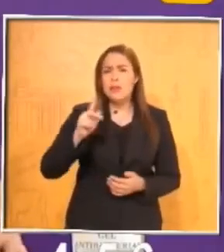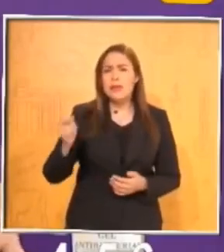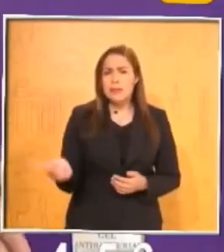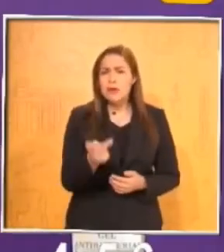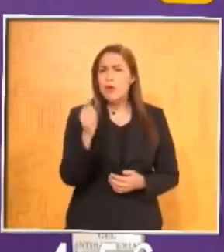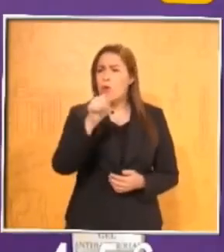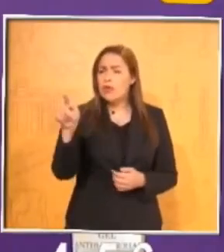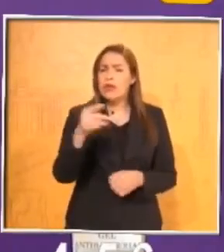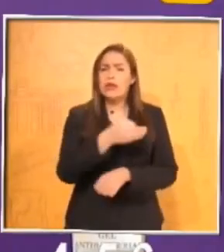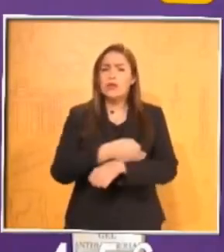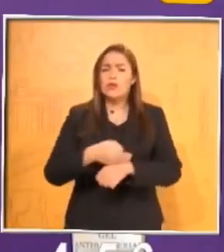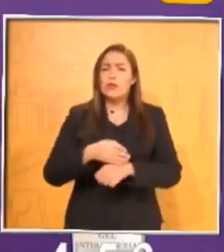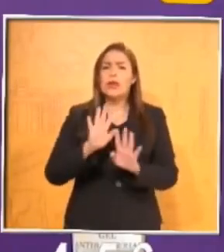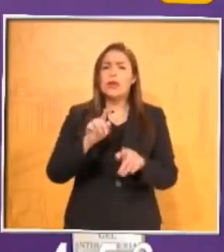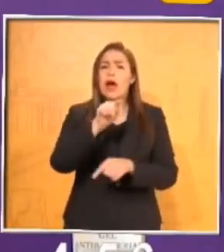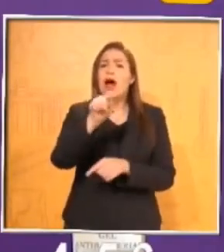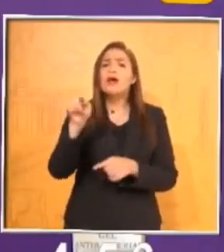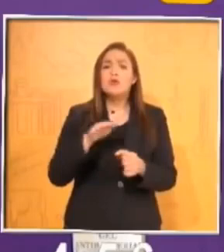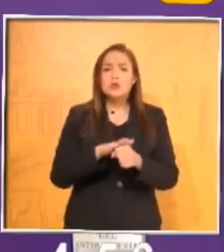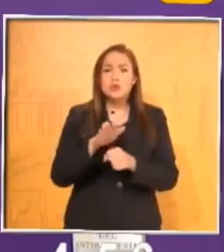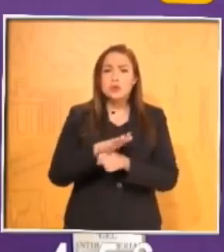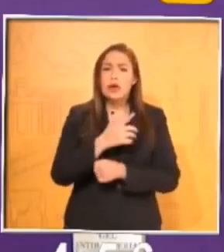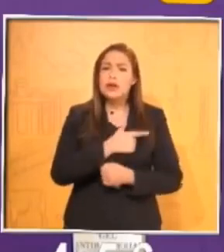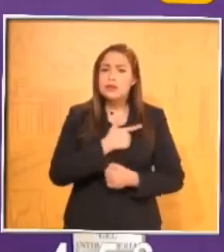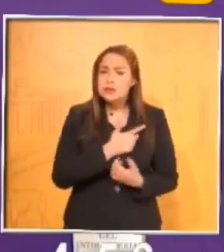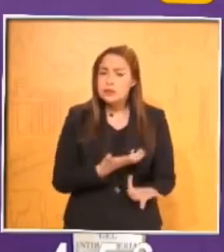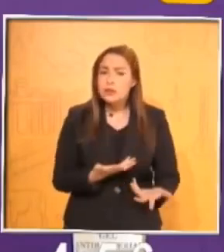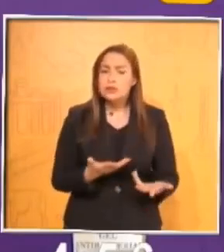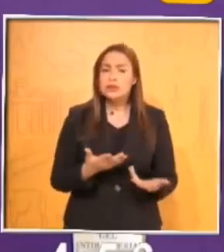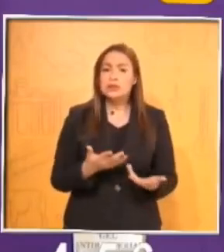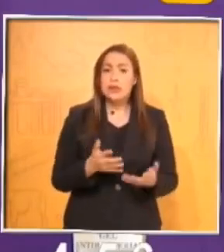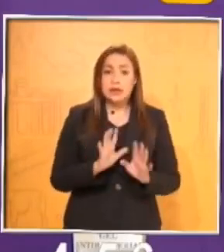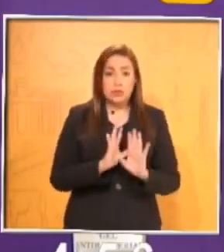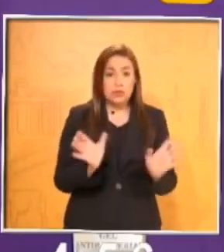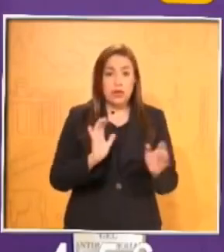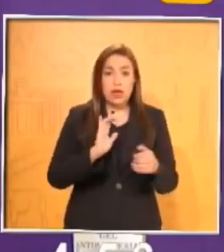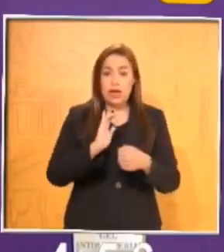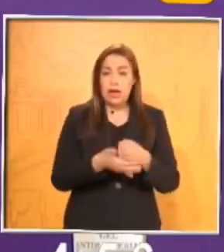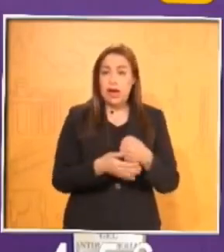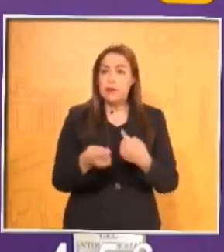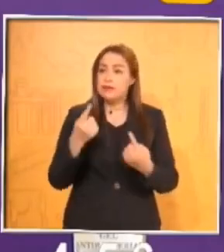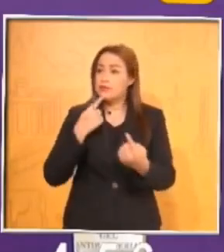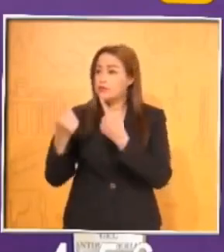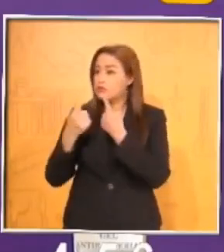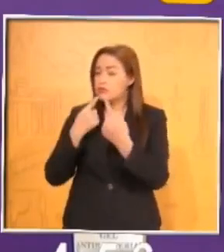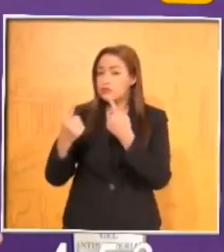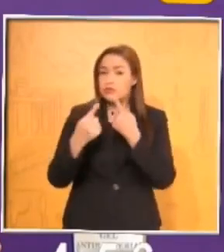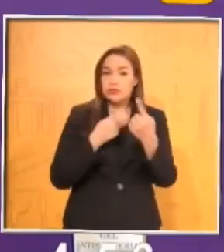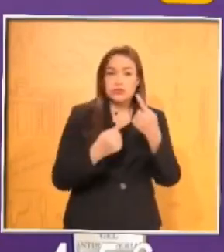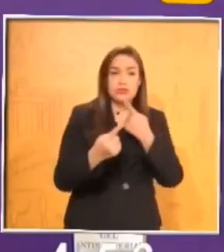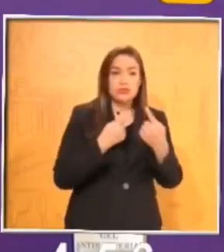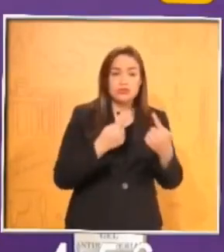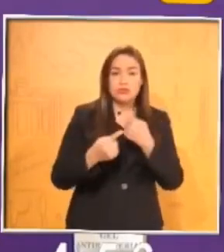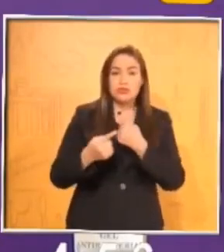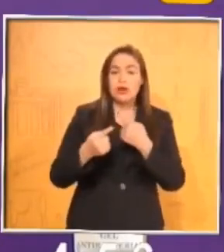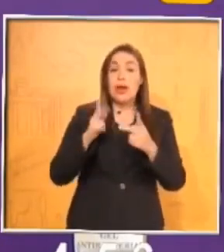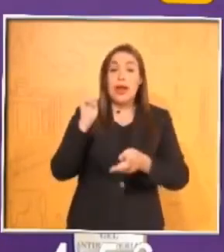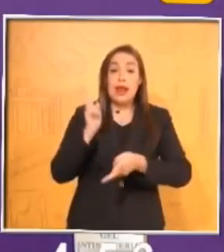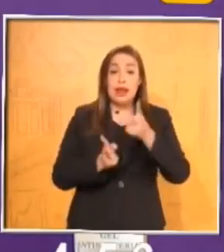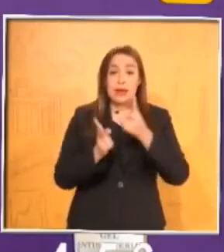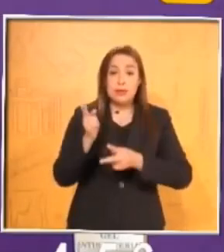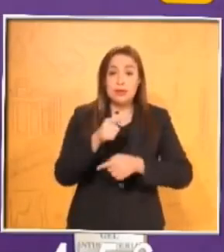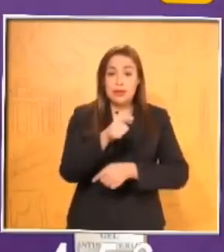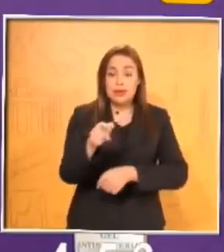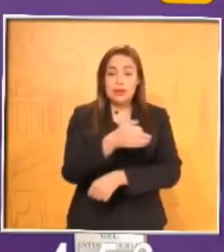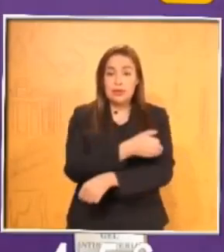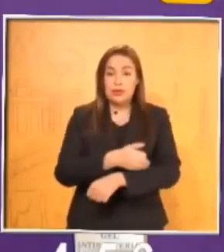genre of comic strip. When you finish your discussion, when you finish your conversation,